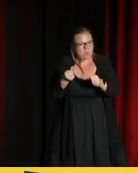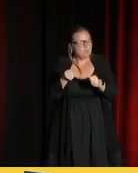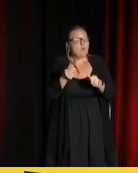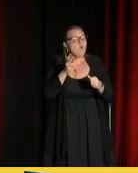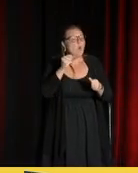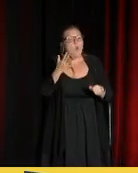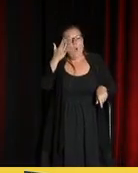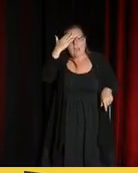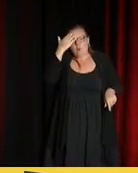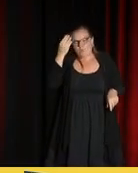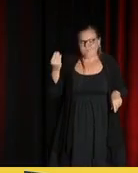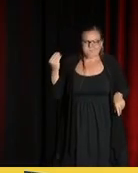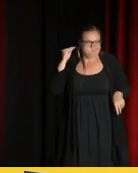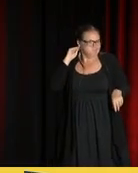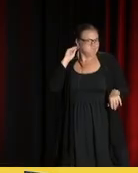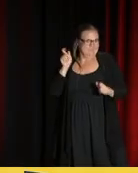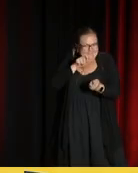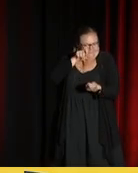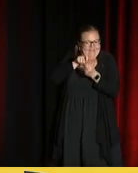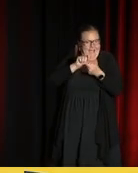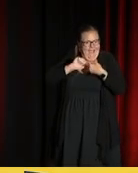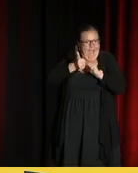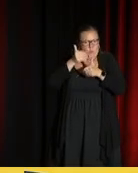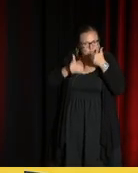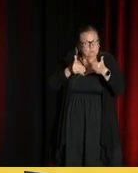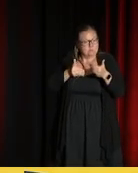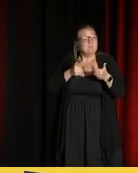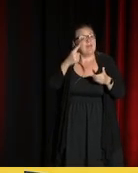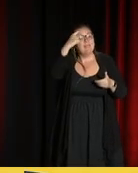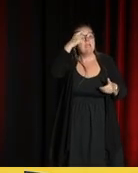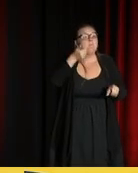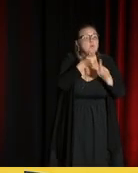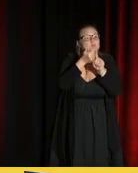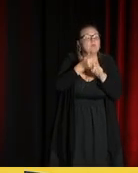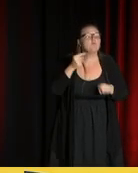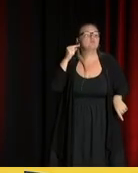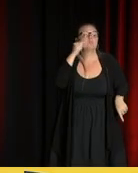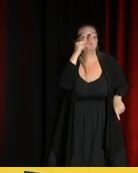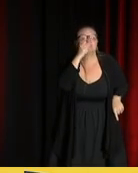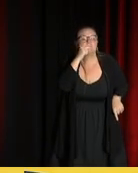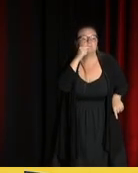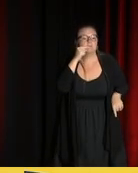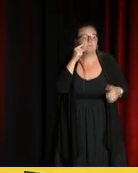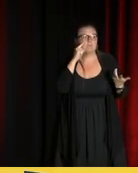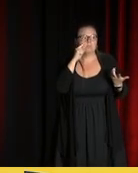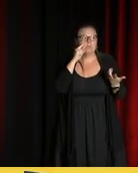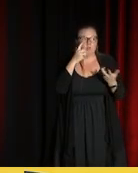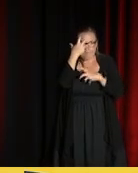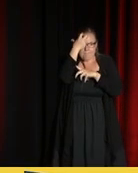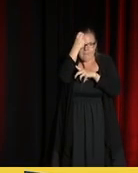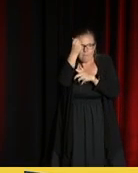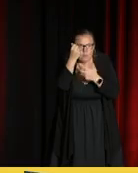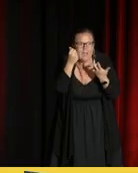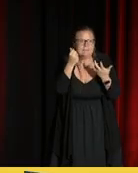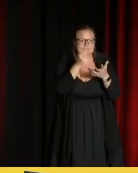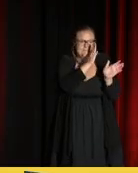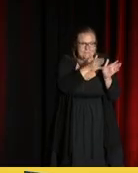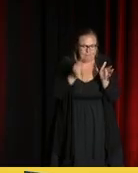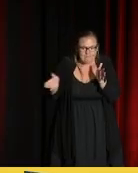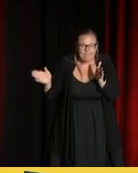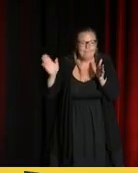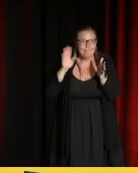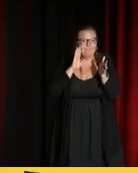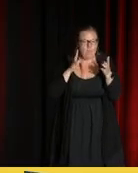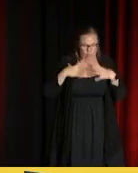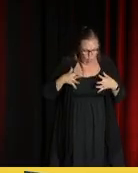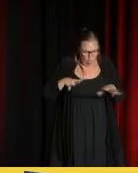them. Think about every other task that we do. Brushing your teeth. You memorize the steps. You do them in order, right? Putting